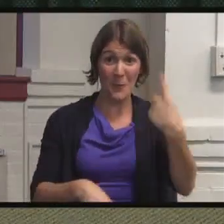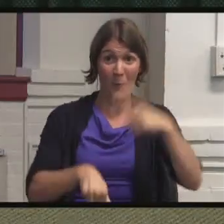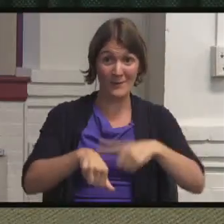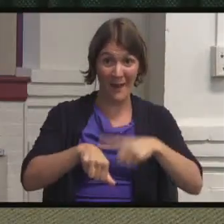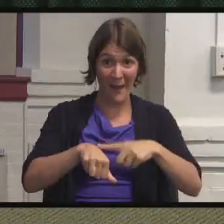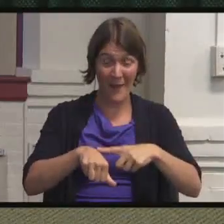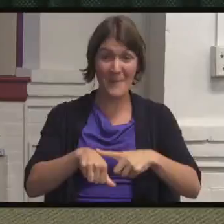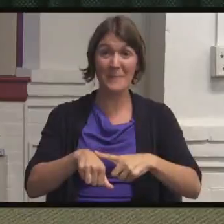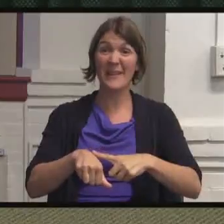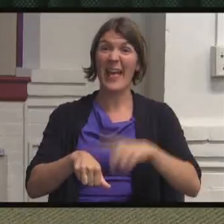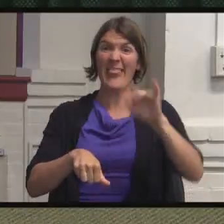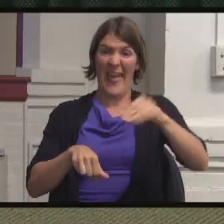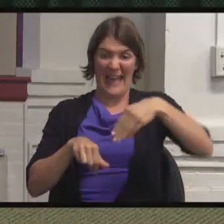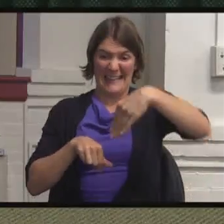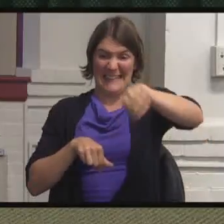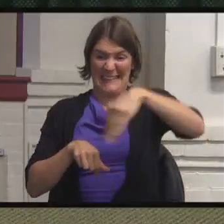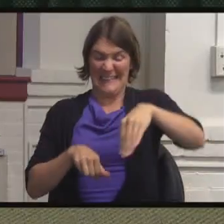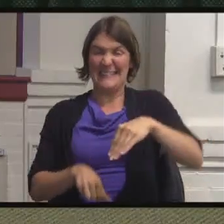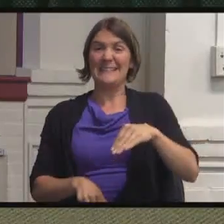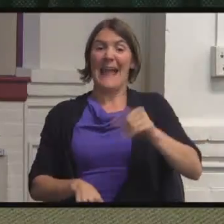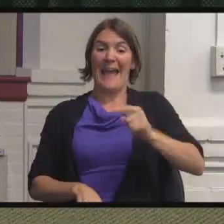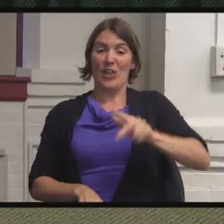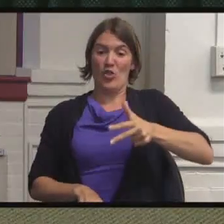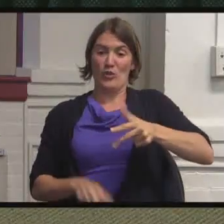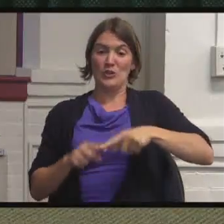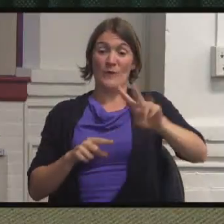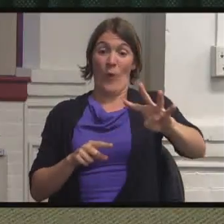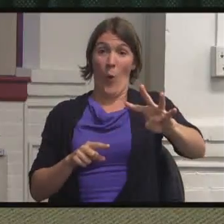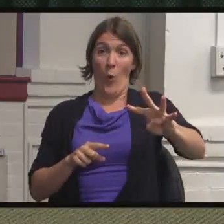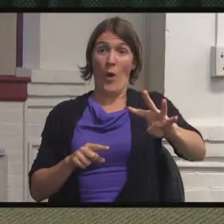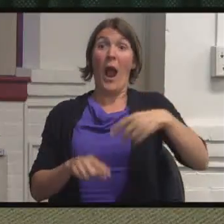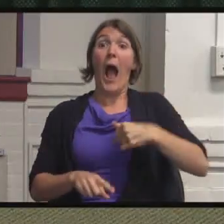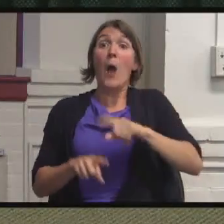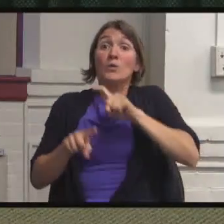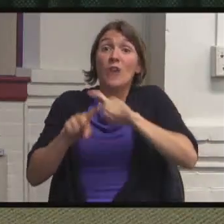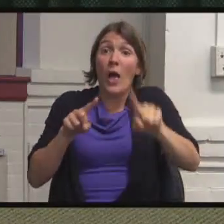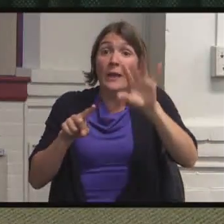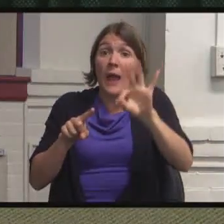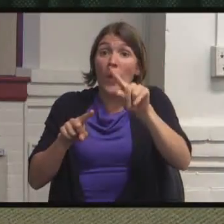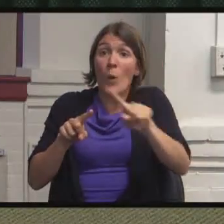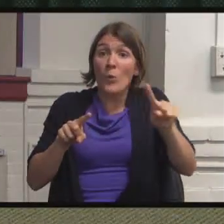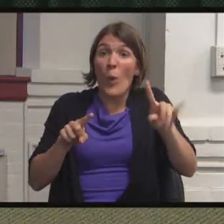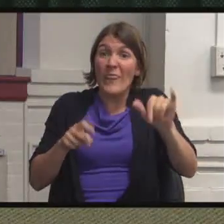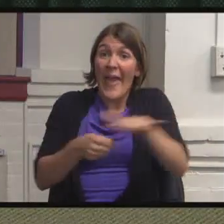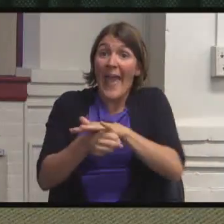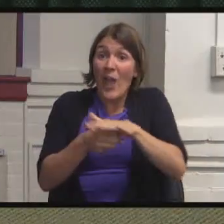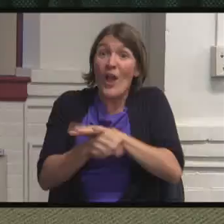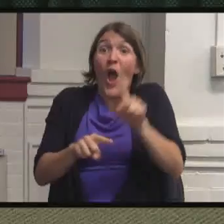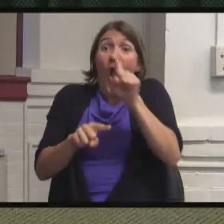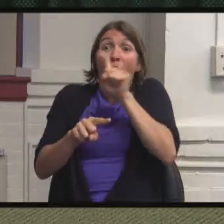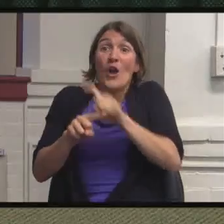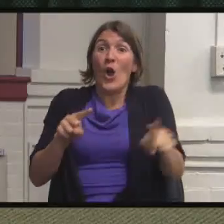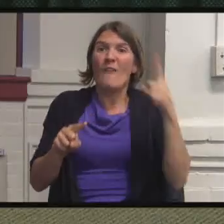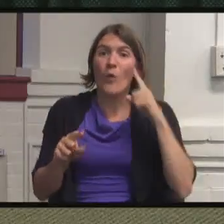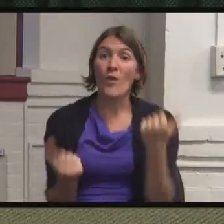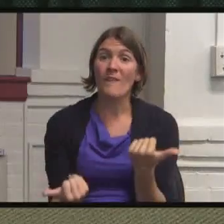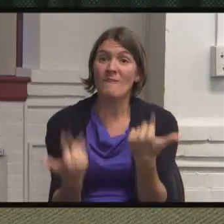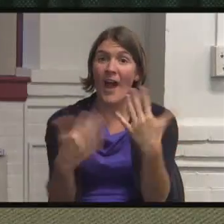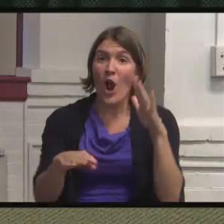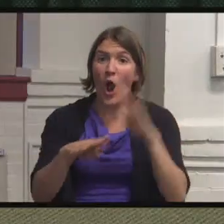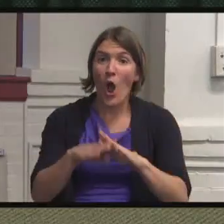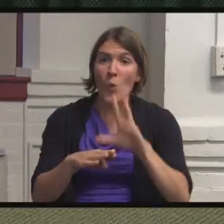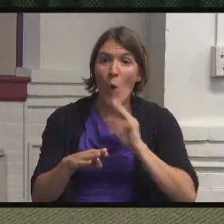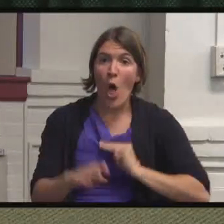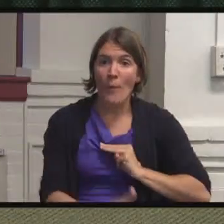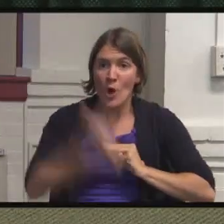time on that stretch. I was calling 911 from that area for the fire on top of